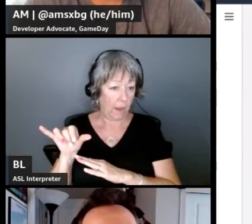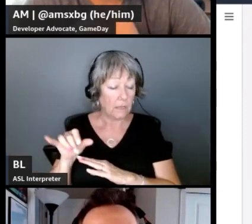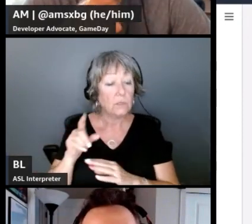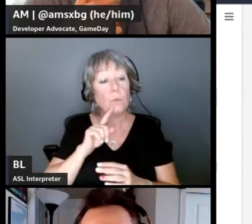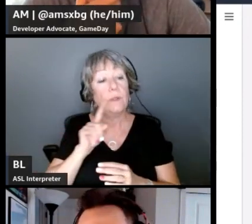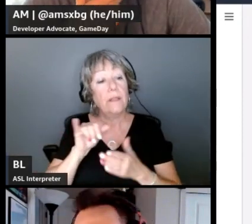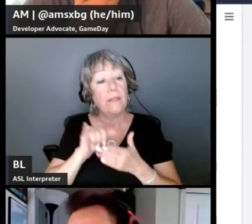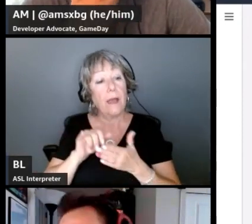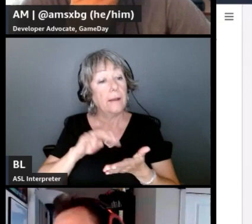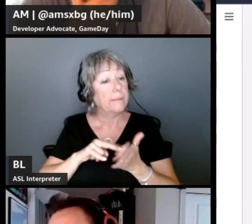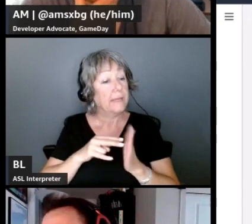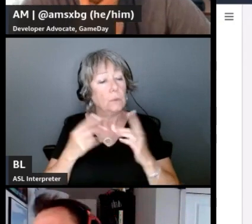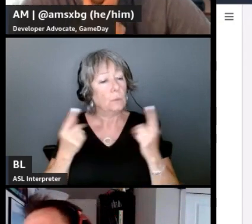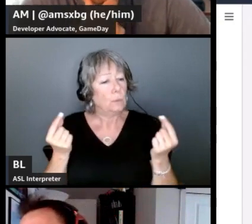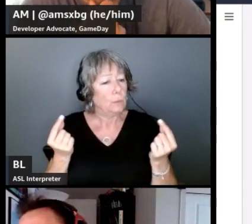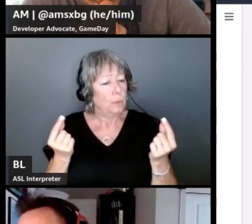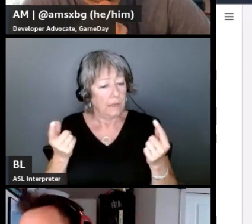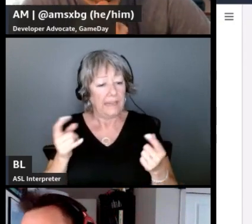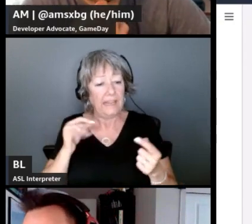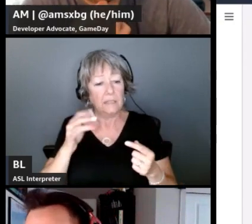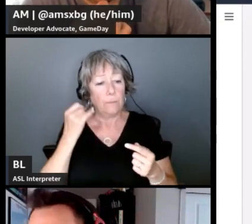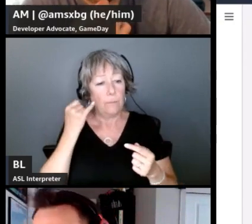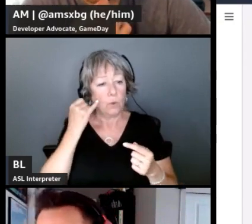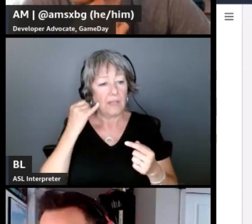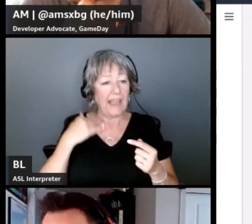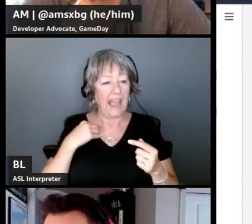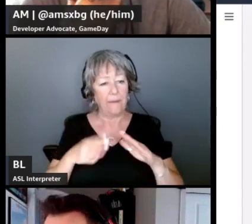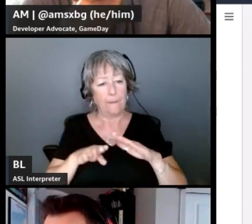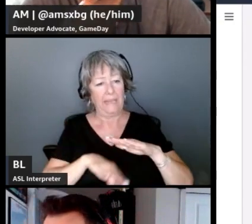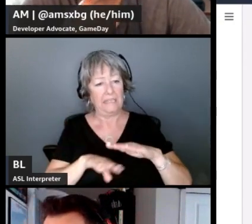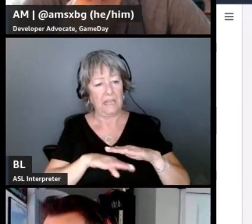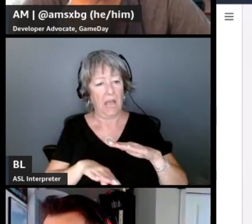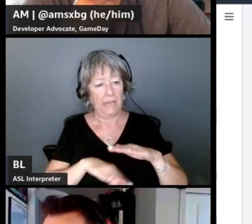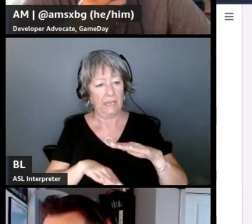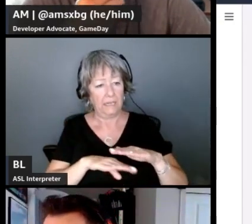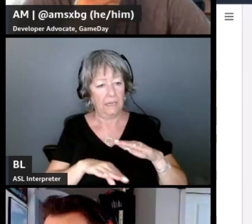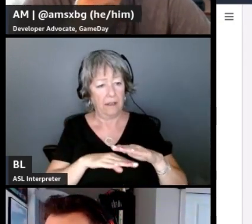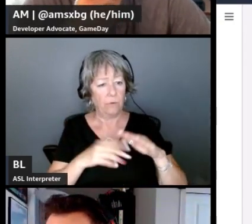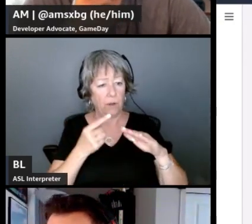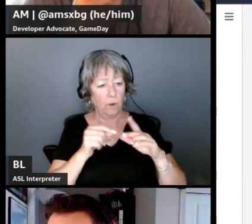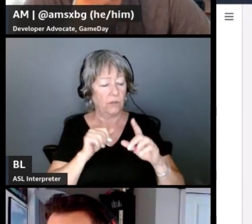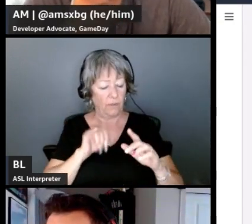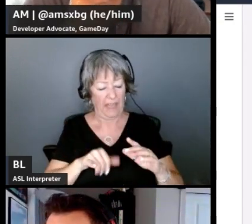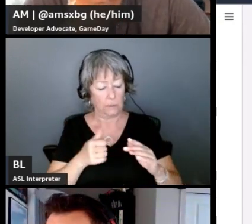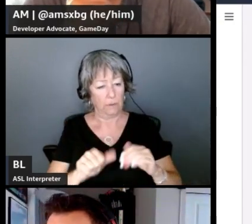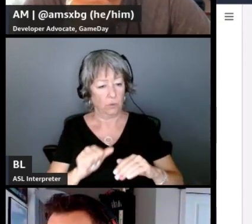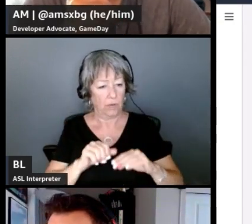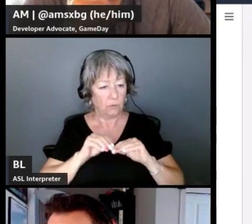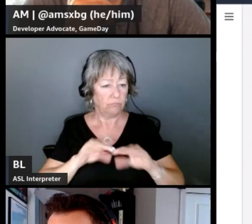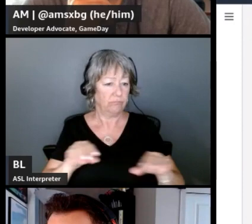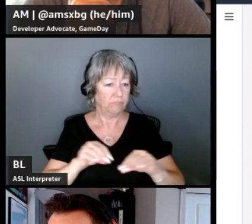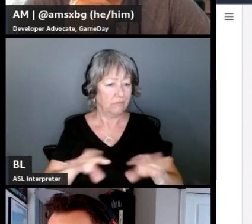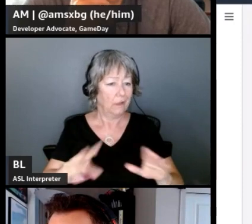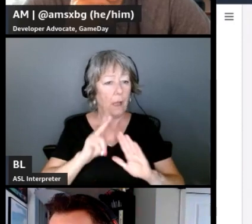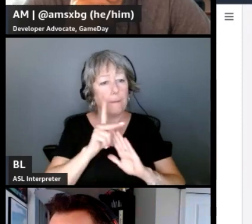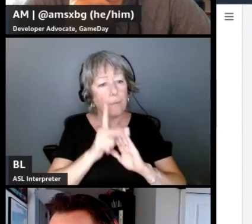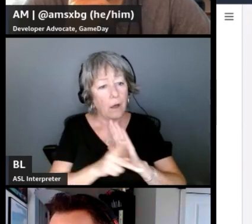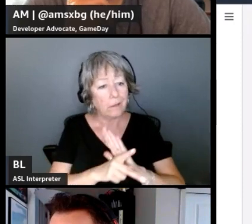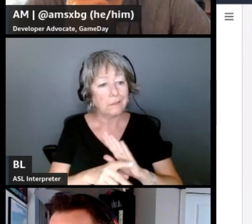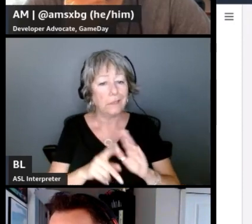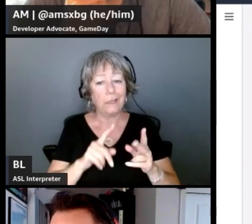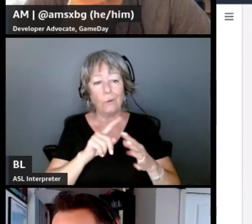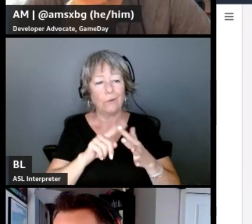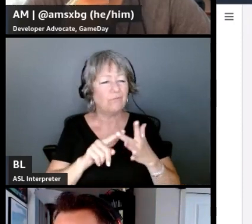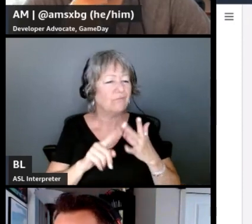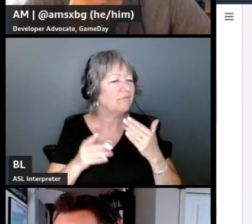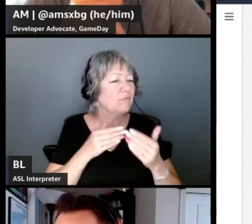is, let's say I have a bootstrapping or a baselining kind of a stack set where I am trying to deploy certain policies like an IAM role and all of that.